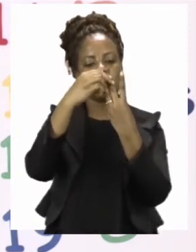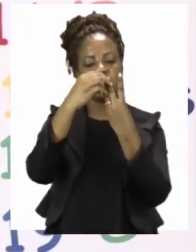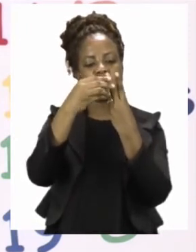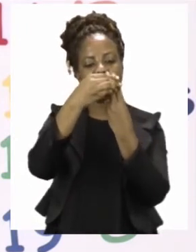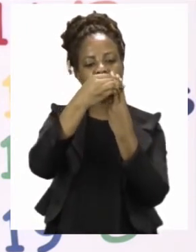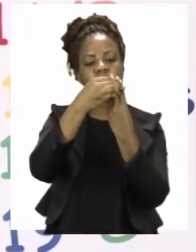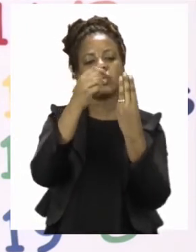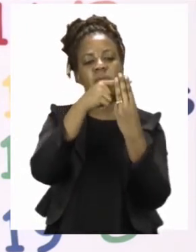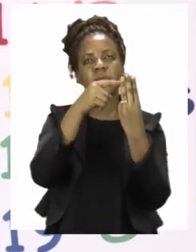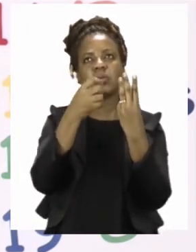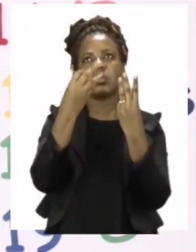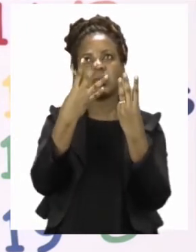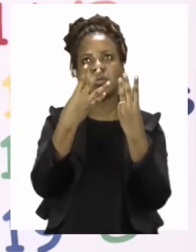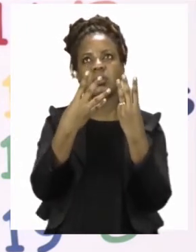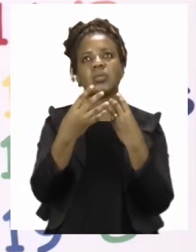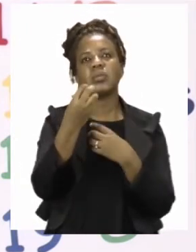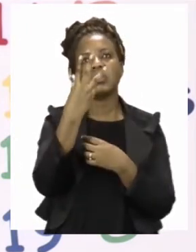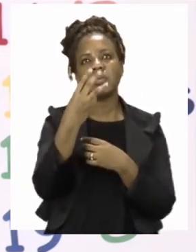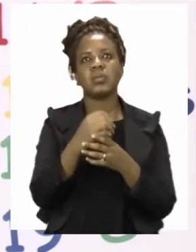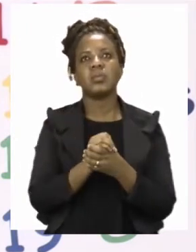we already know that we have